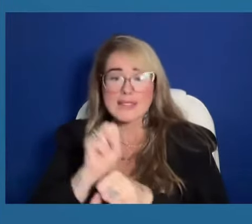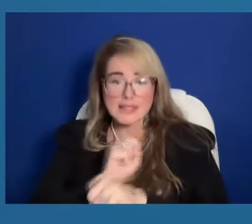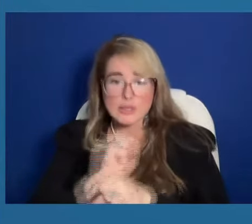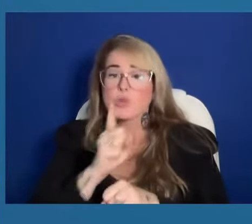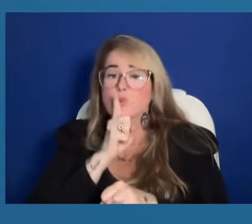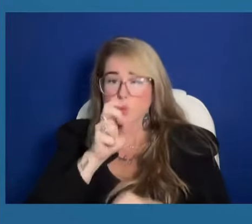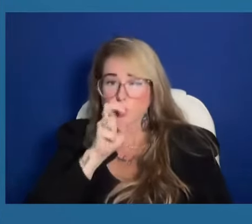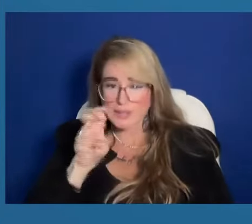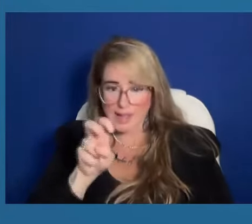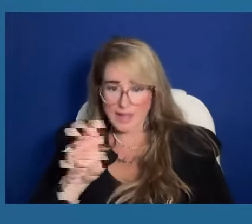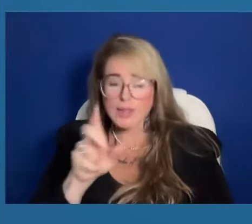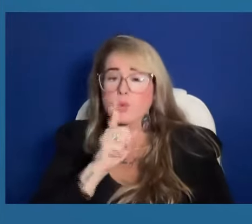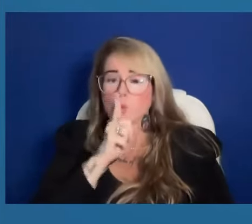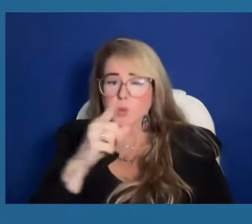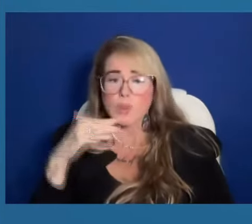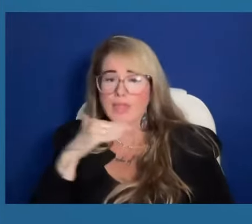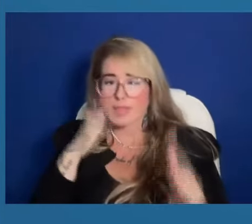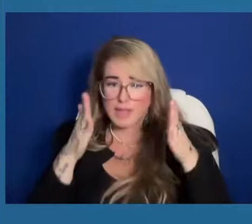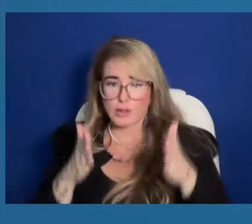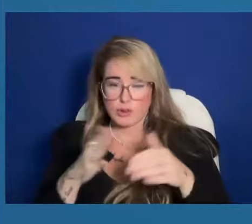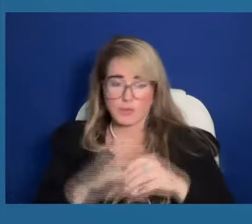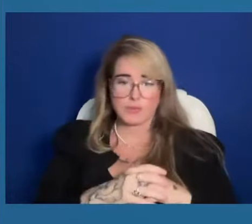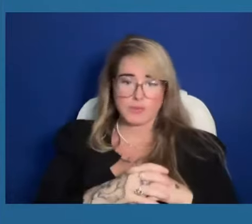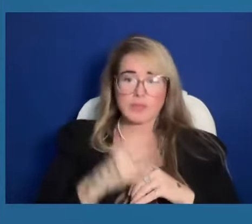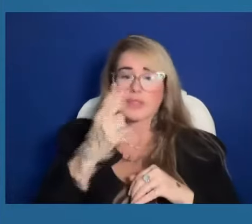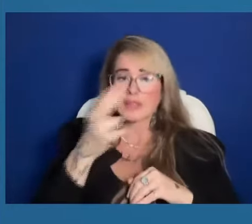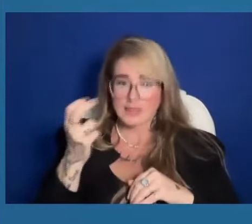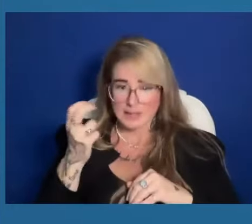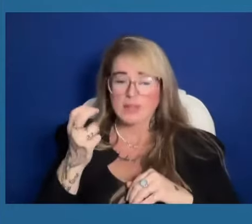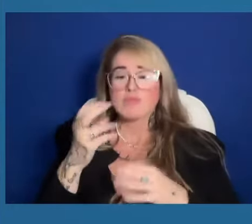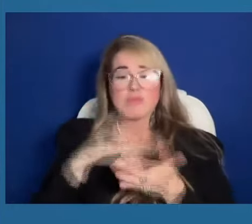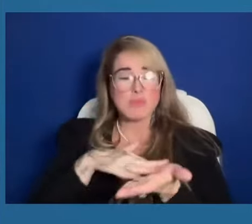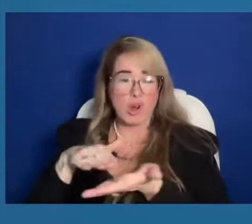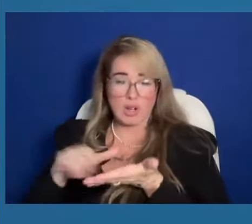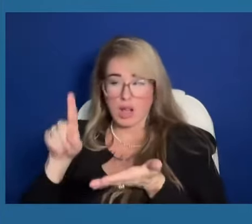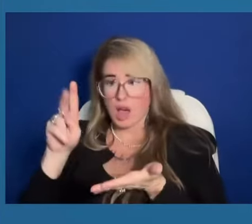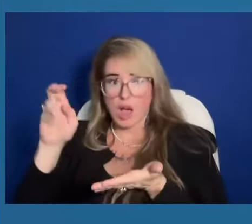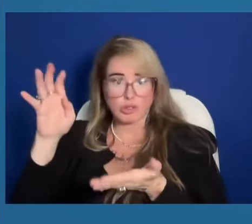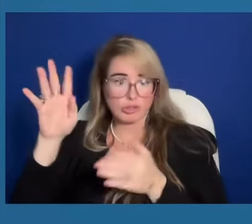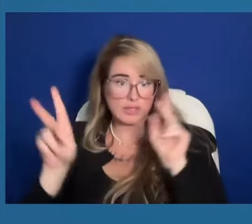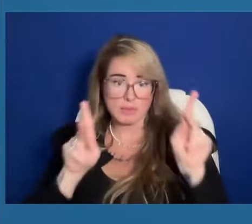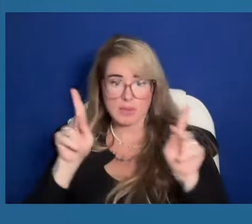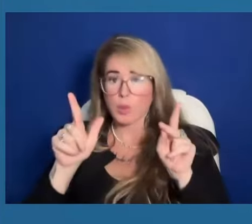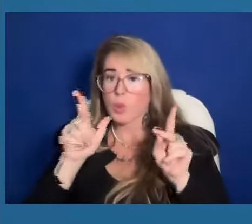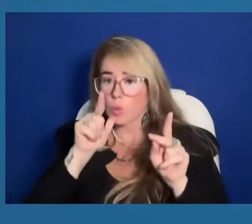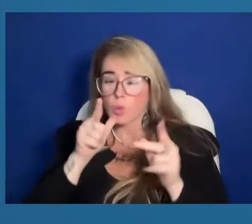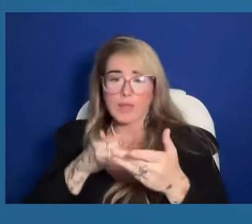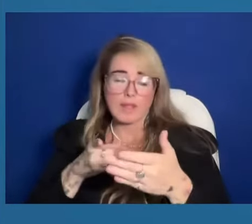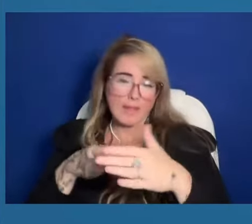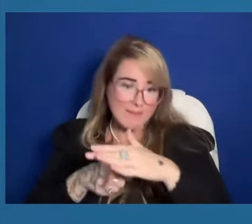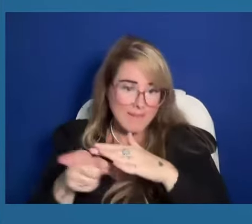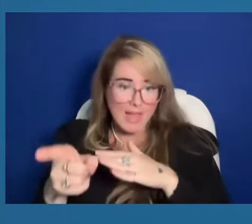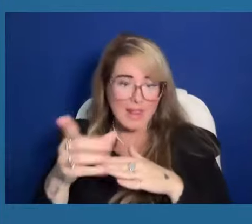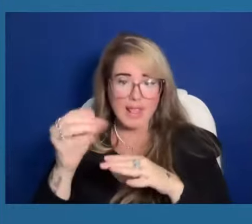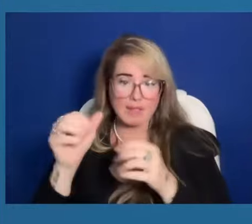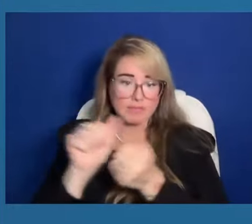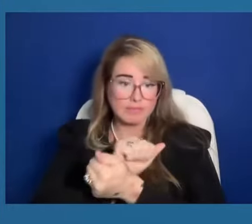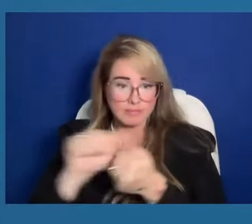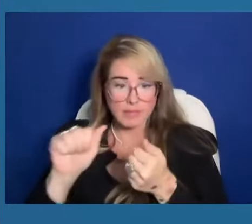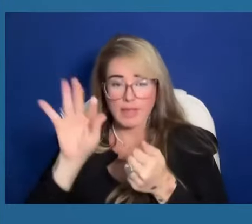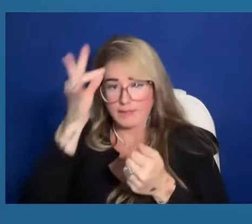snake and the true liar. He has pardoned hundreds of people who invaded and defaced the federal